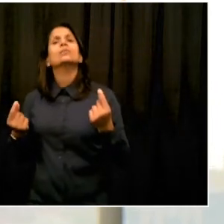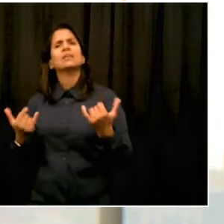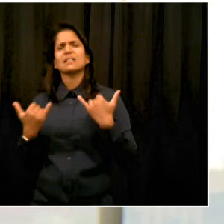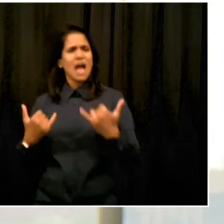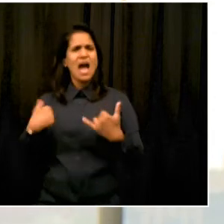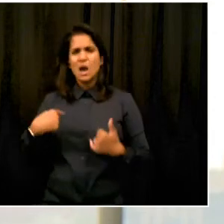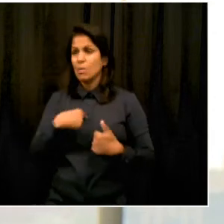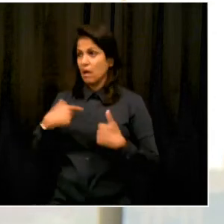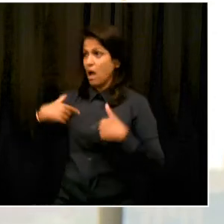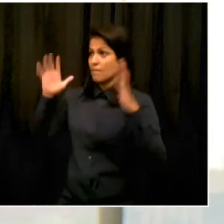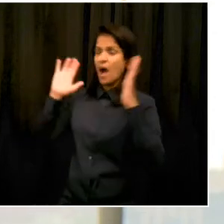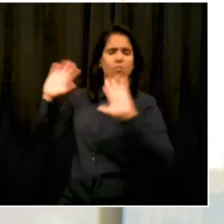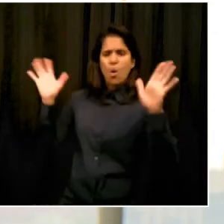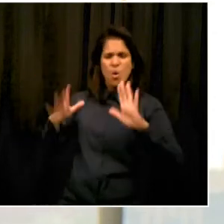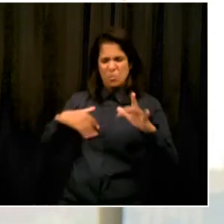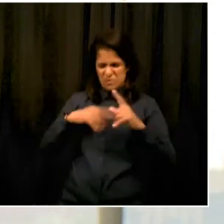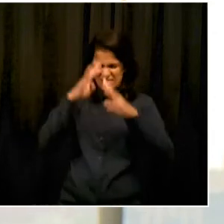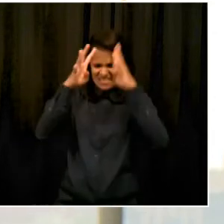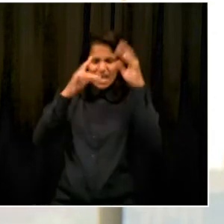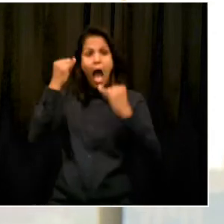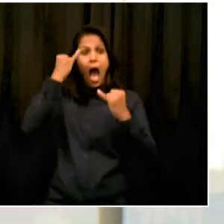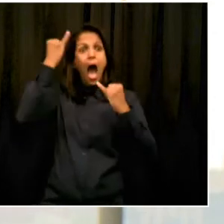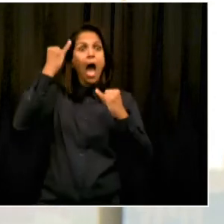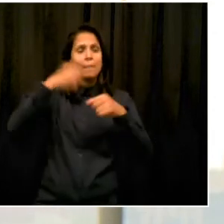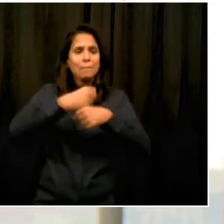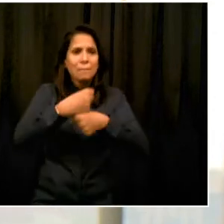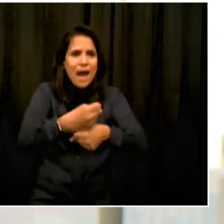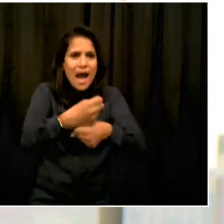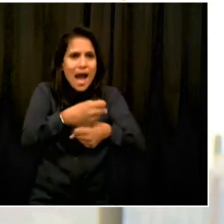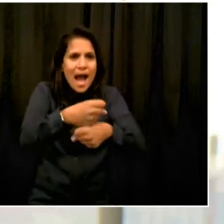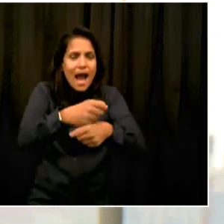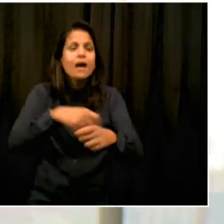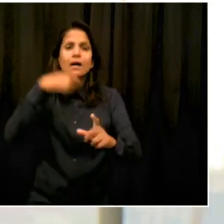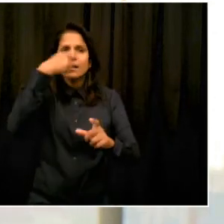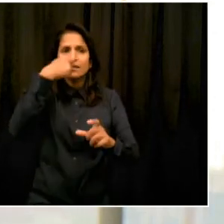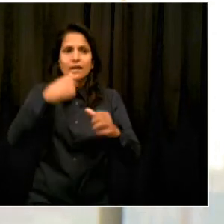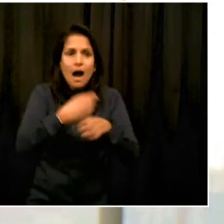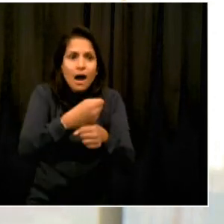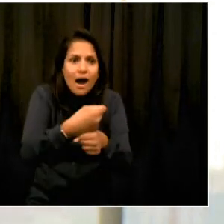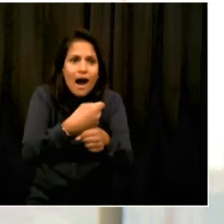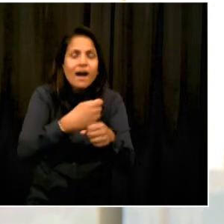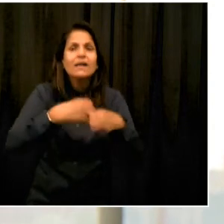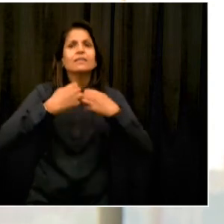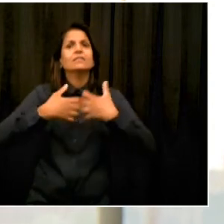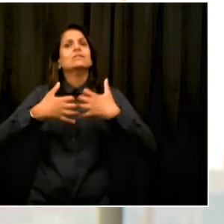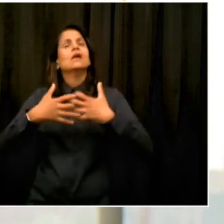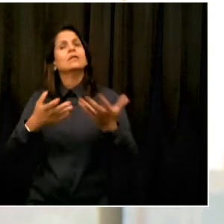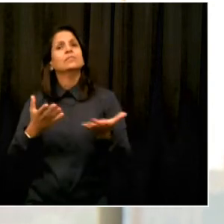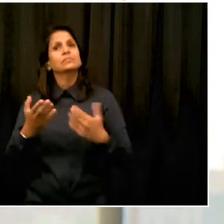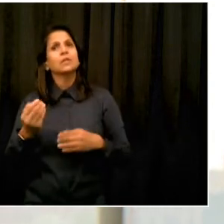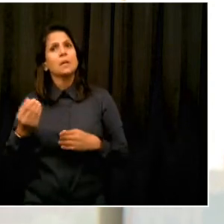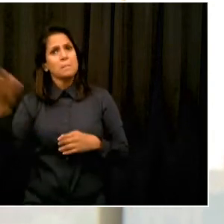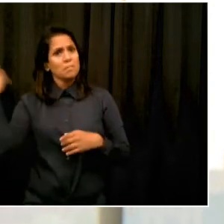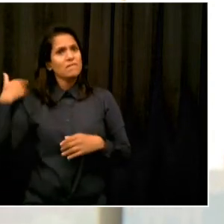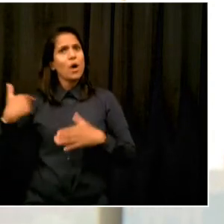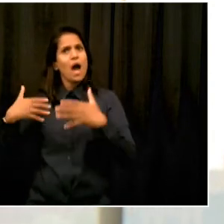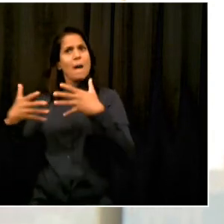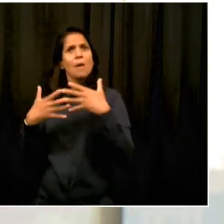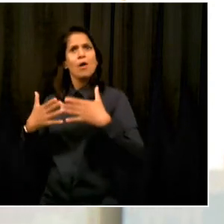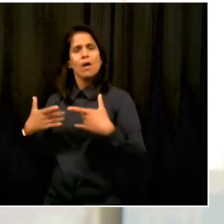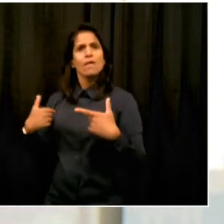about what our country couldn't do instead of what we could do. But here in New York City, we have